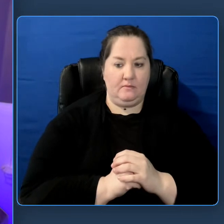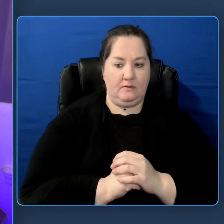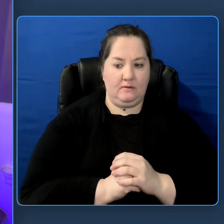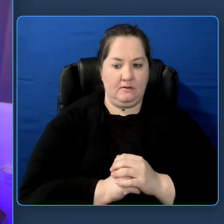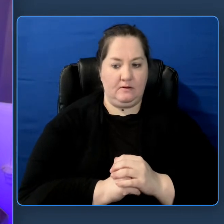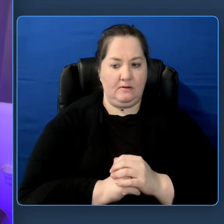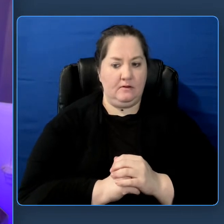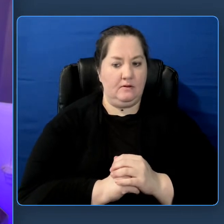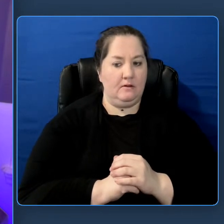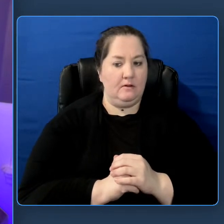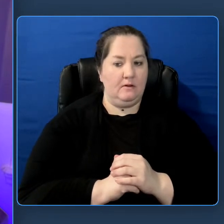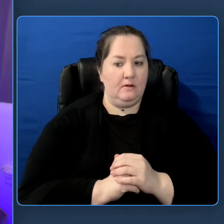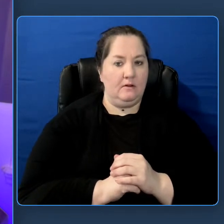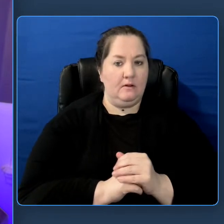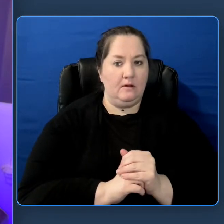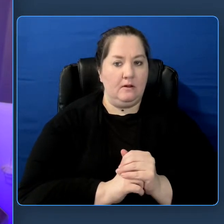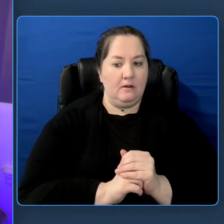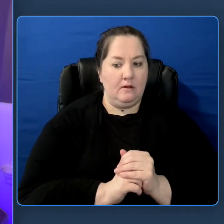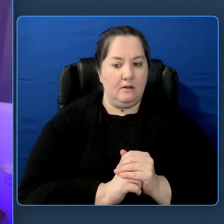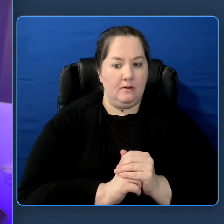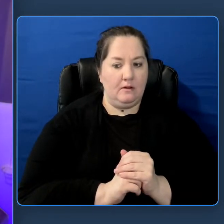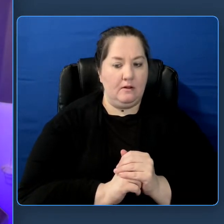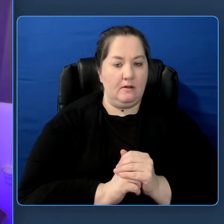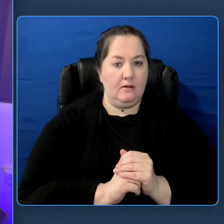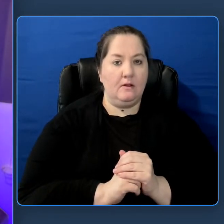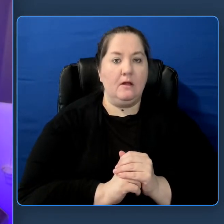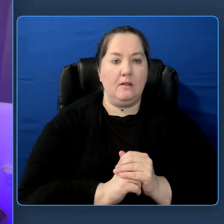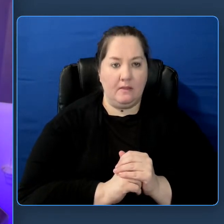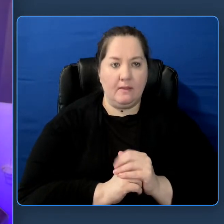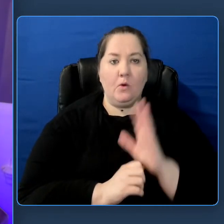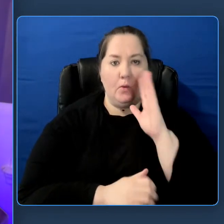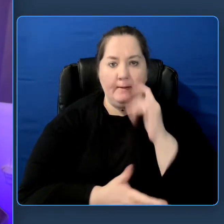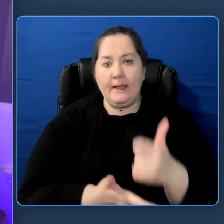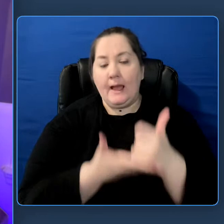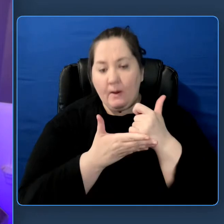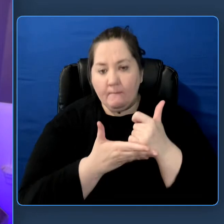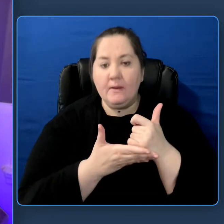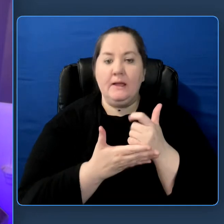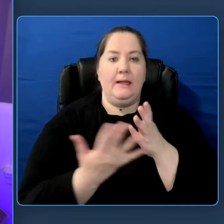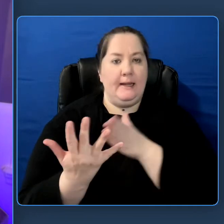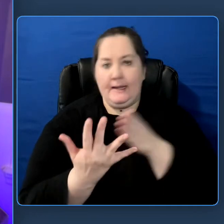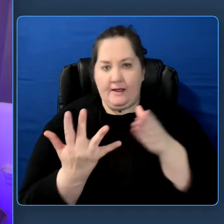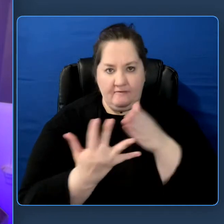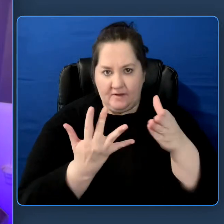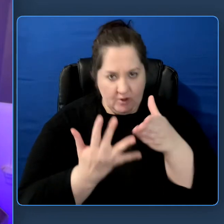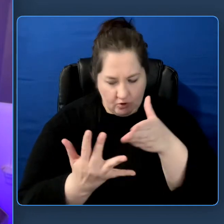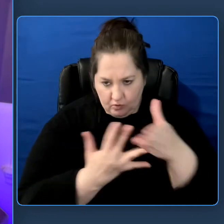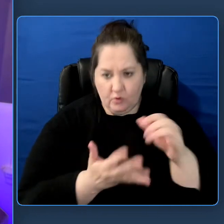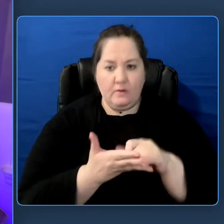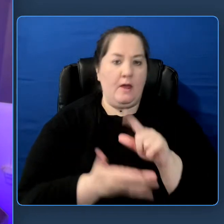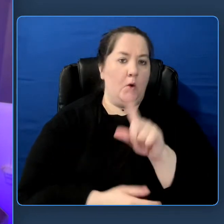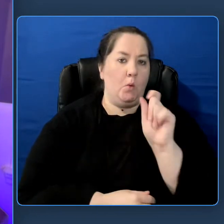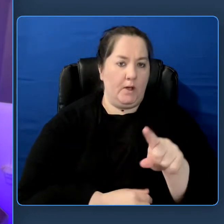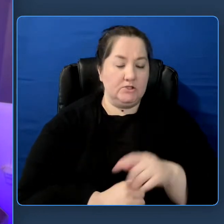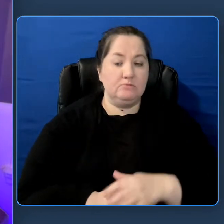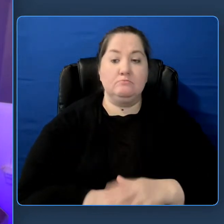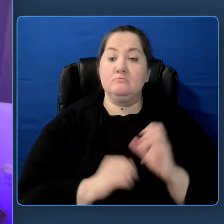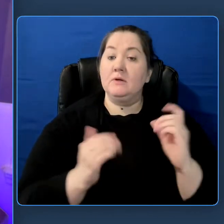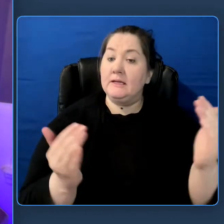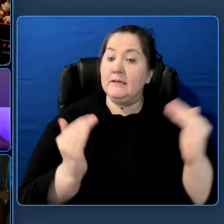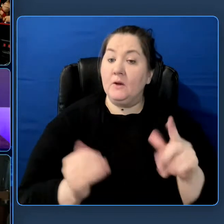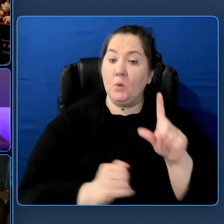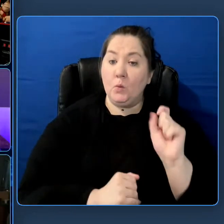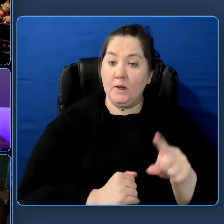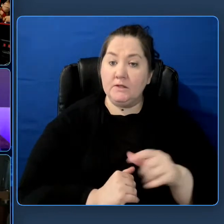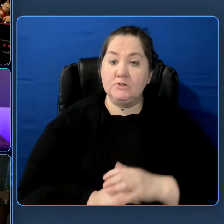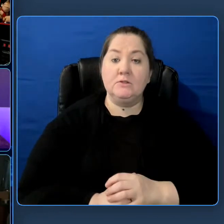need. They've lived their whole life. So they'll be able to help you navigate that question. So, okay, next